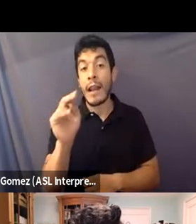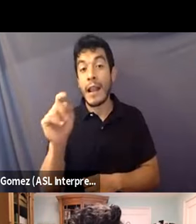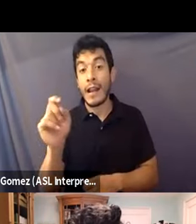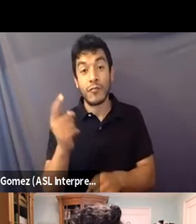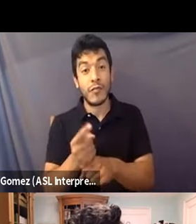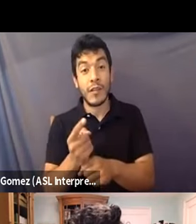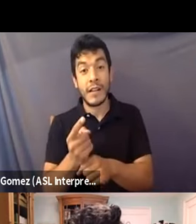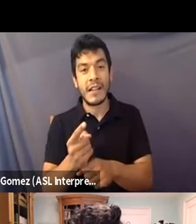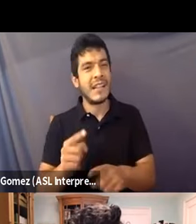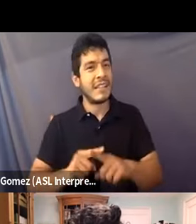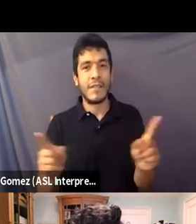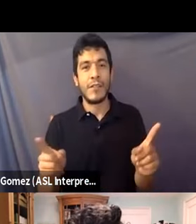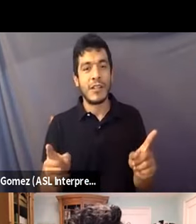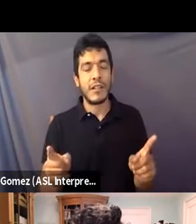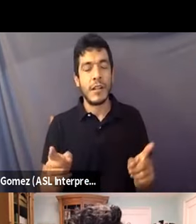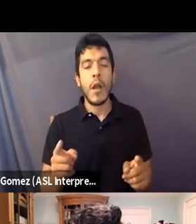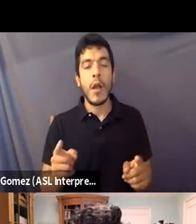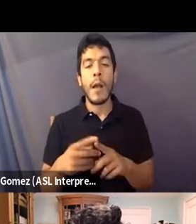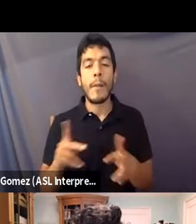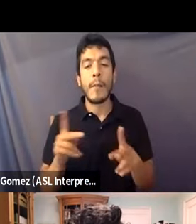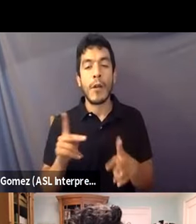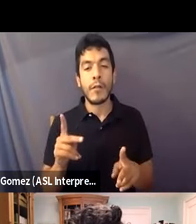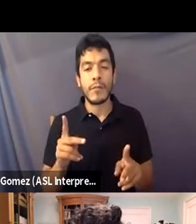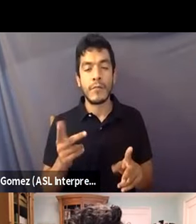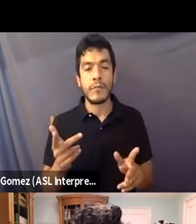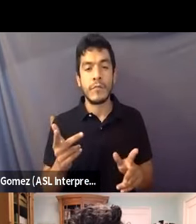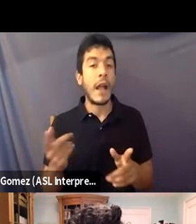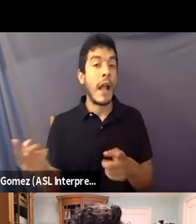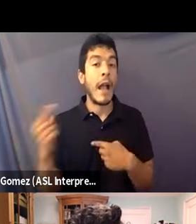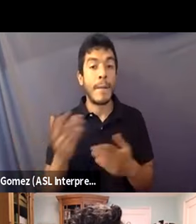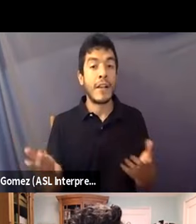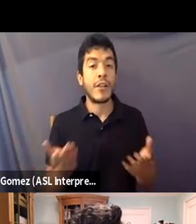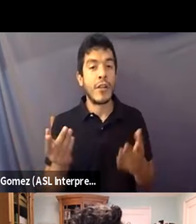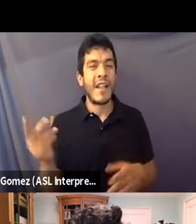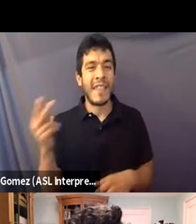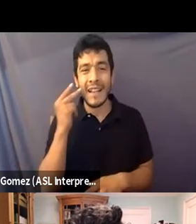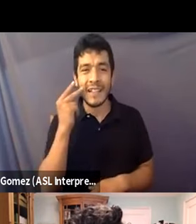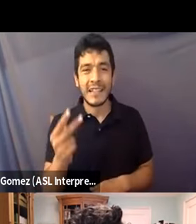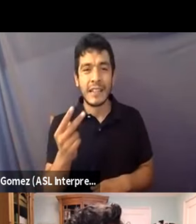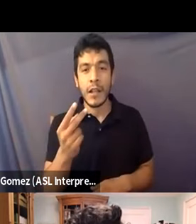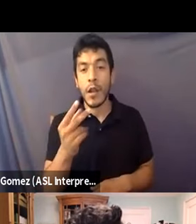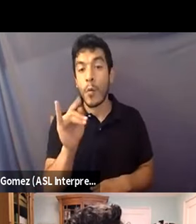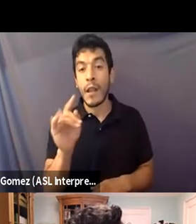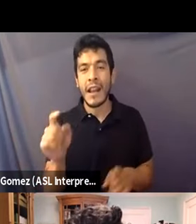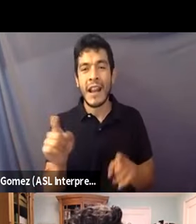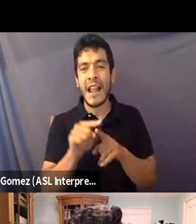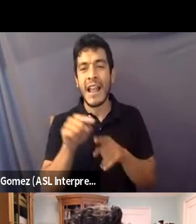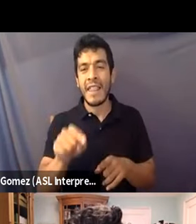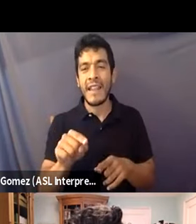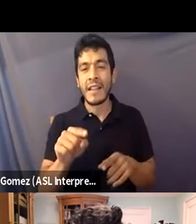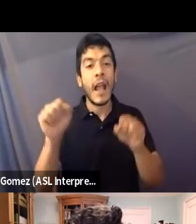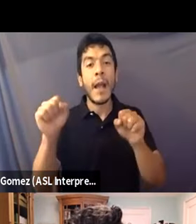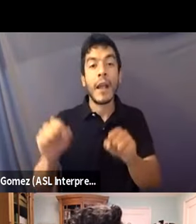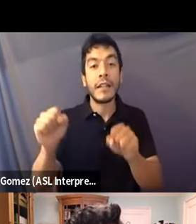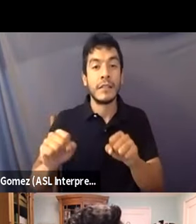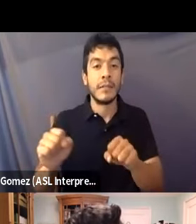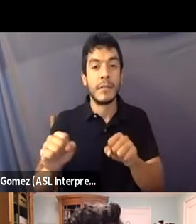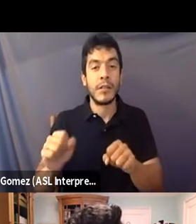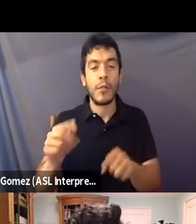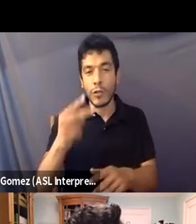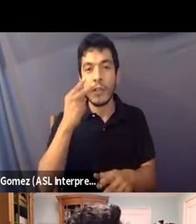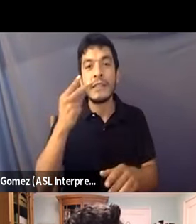when everyone kind of, when, when people come here, they sort of see Gwinnett as this like possibility or they see the possibilities